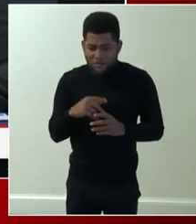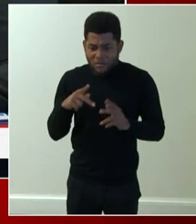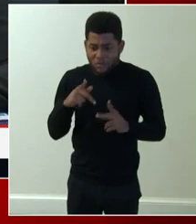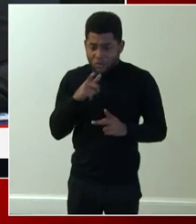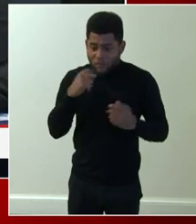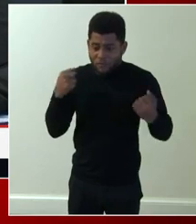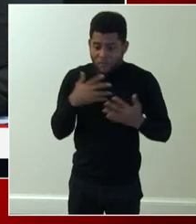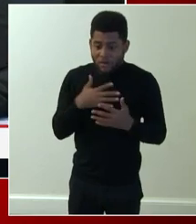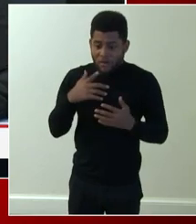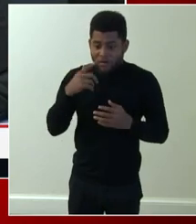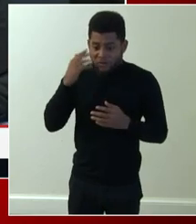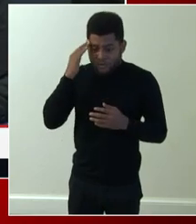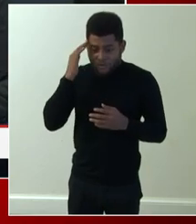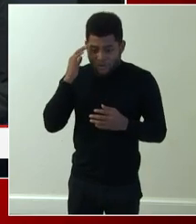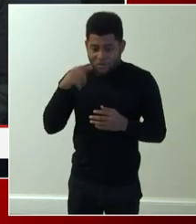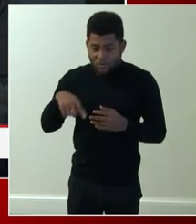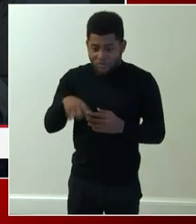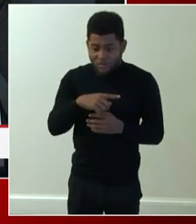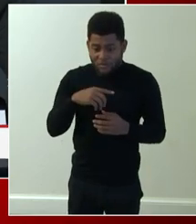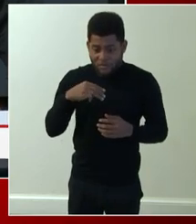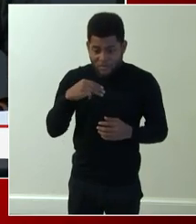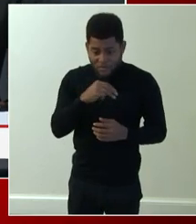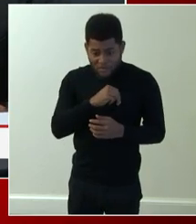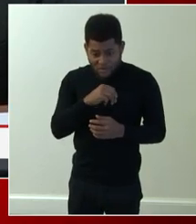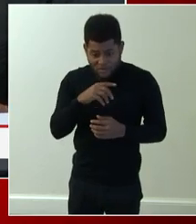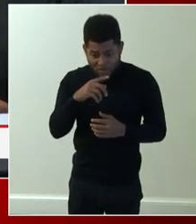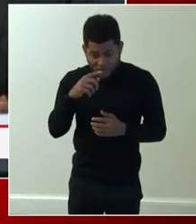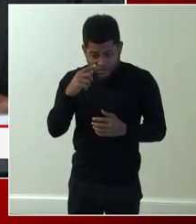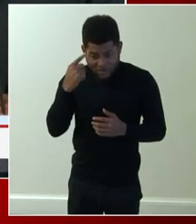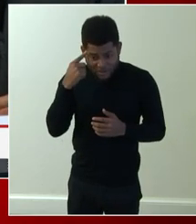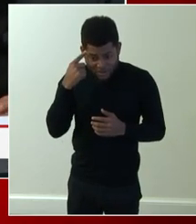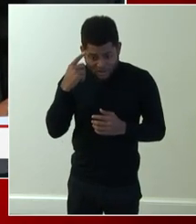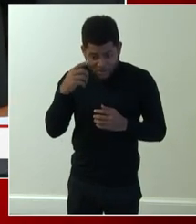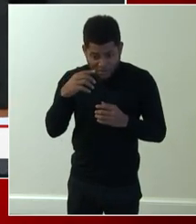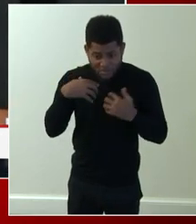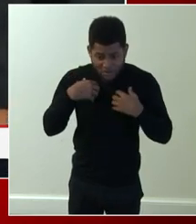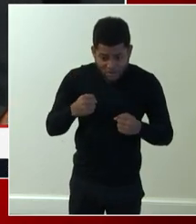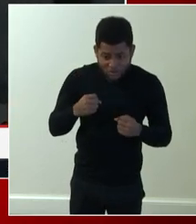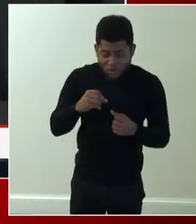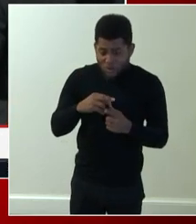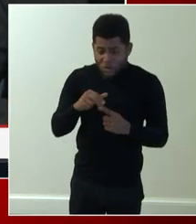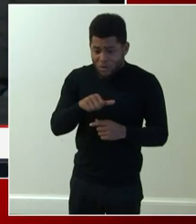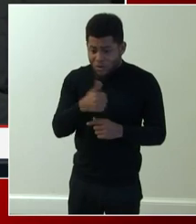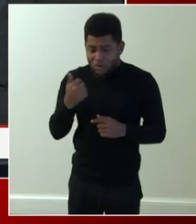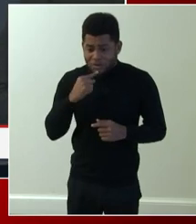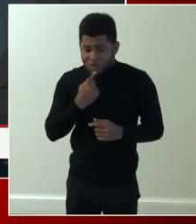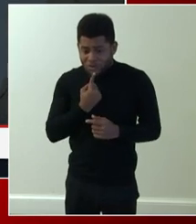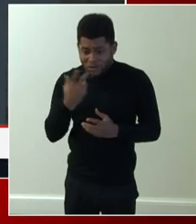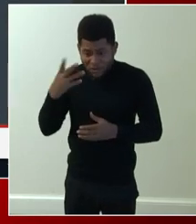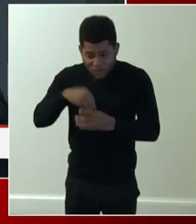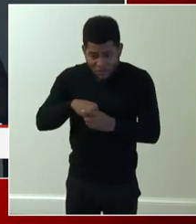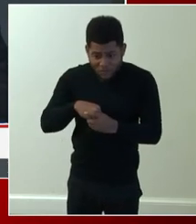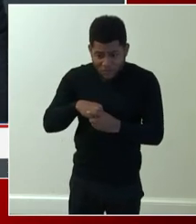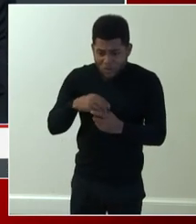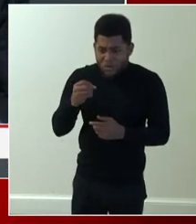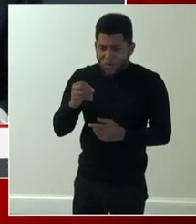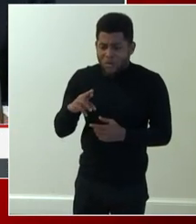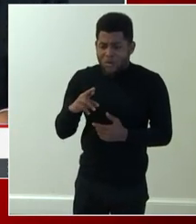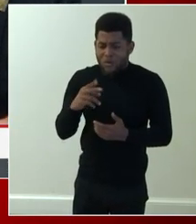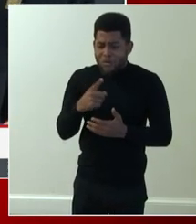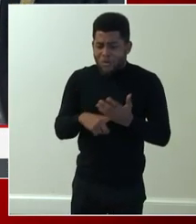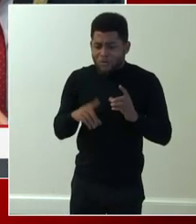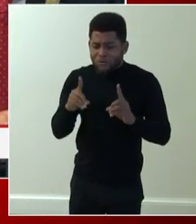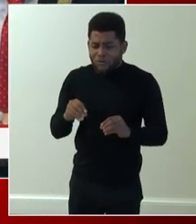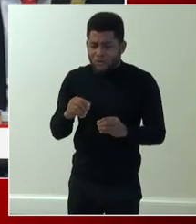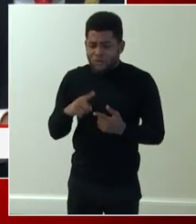with these cases, Mayor? Do you know if mental health or any other extenuating factors were involved? And what can we do to